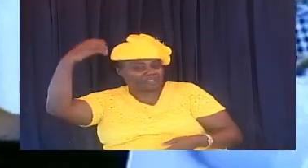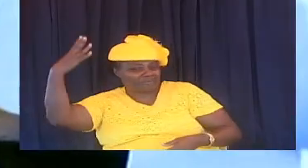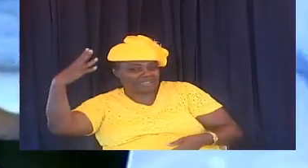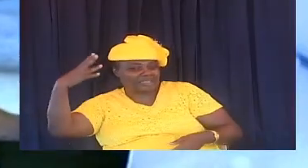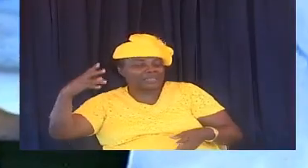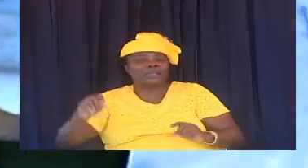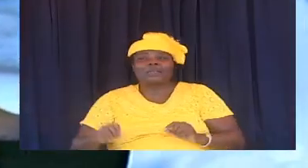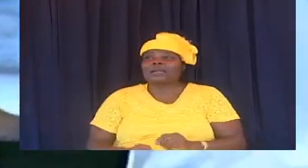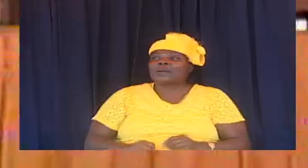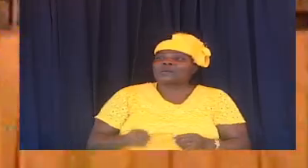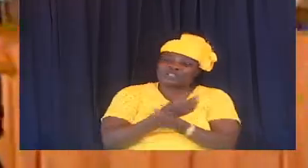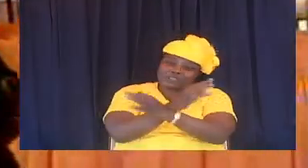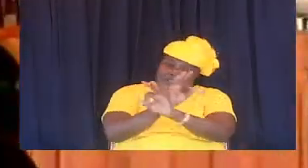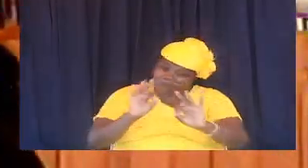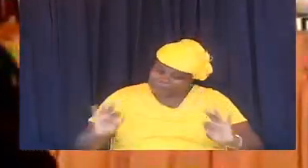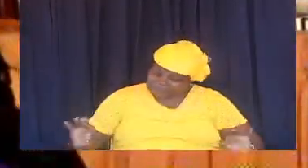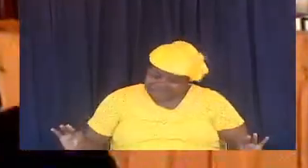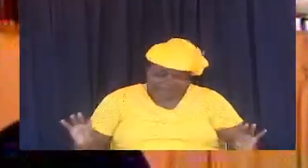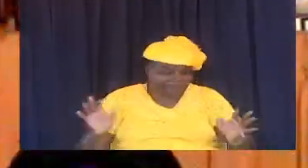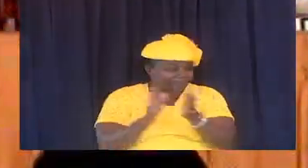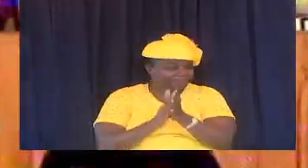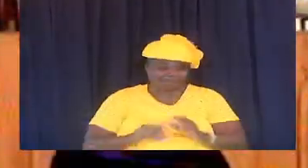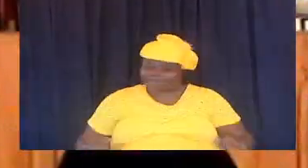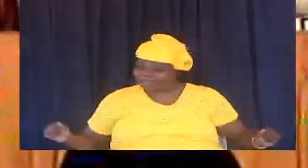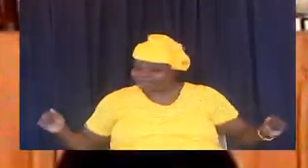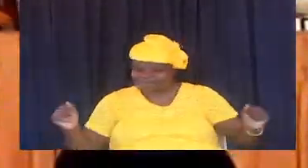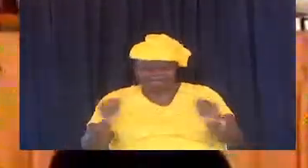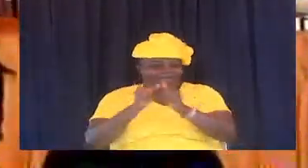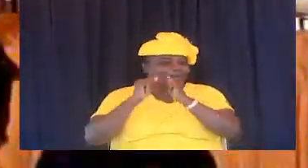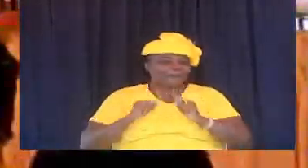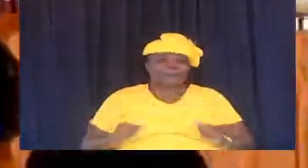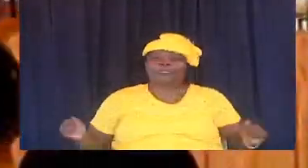grace. Sing that song.